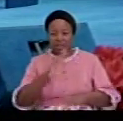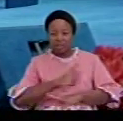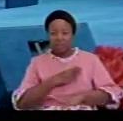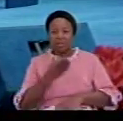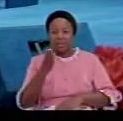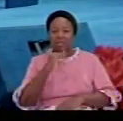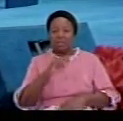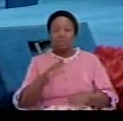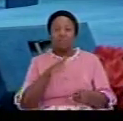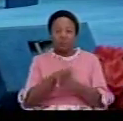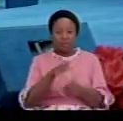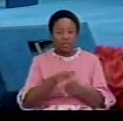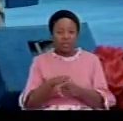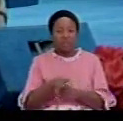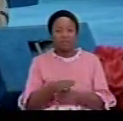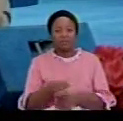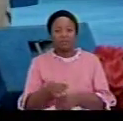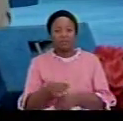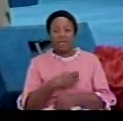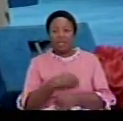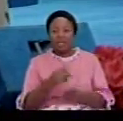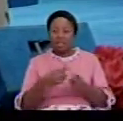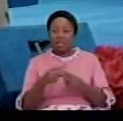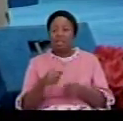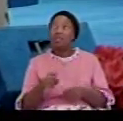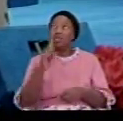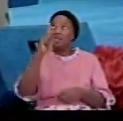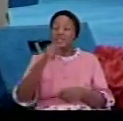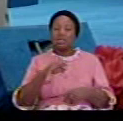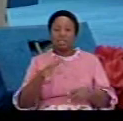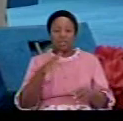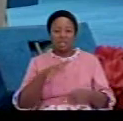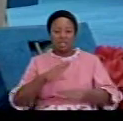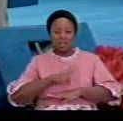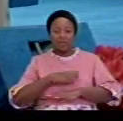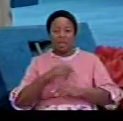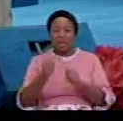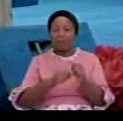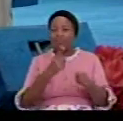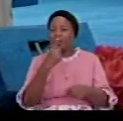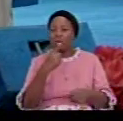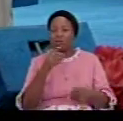And tonight, it satisfies every mouth that prays.